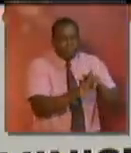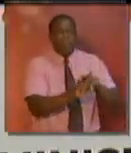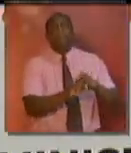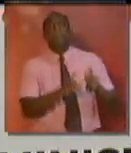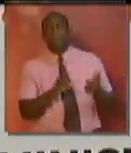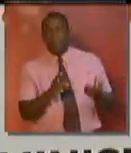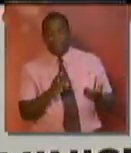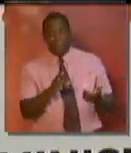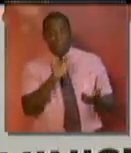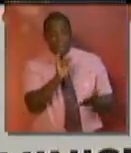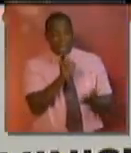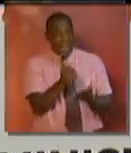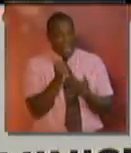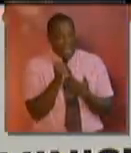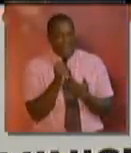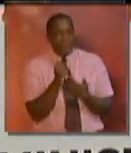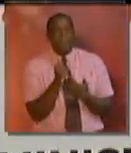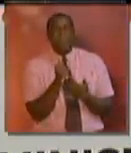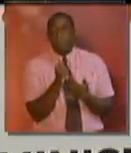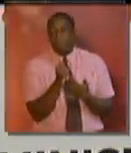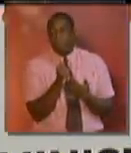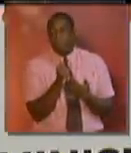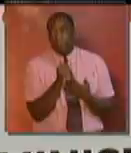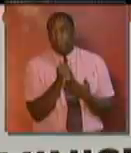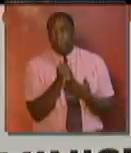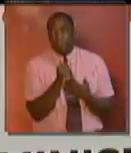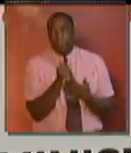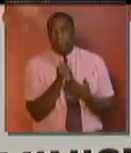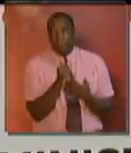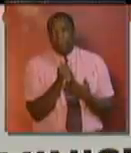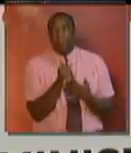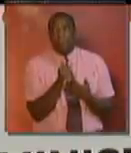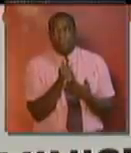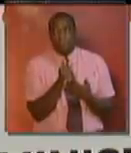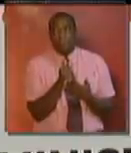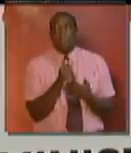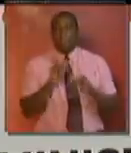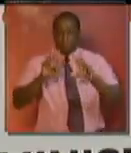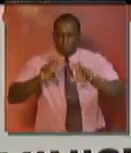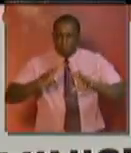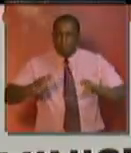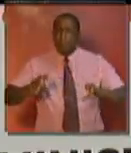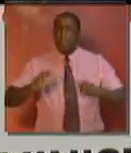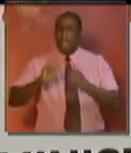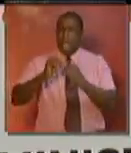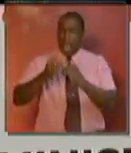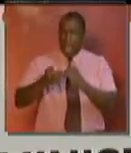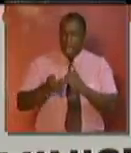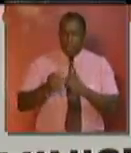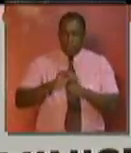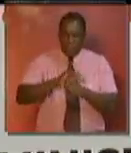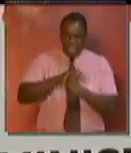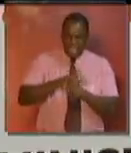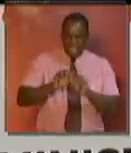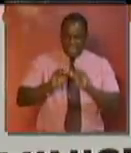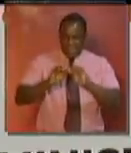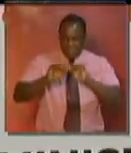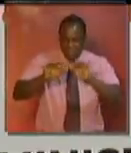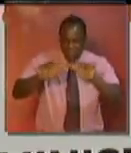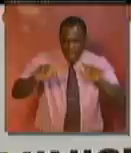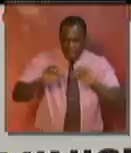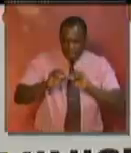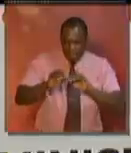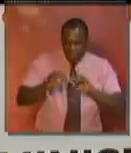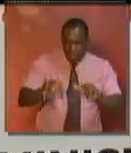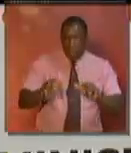that system, we can look at patterns of spread that go even beyond just the geographic. What we